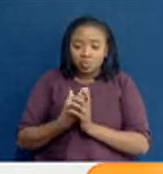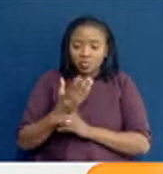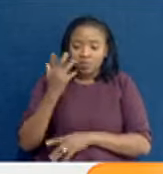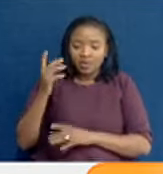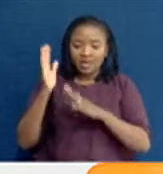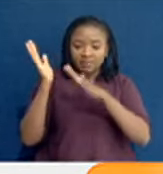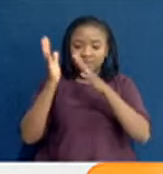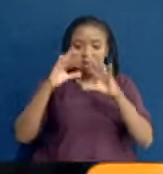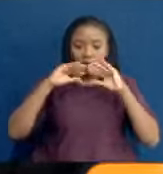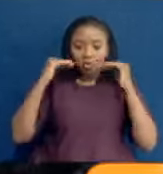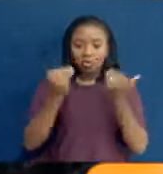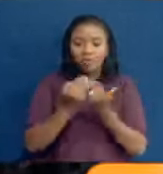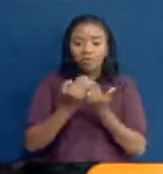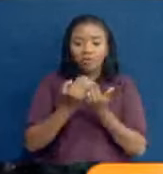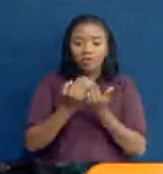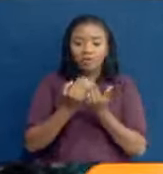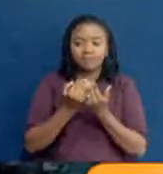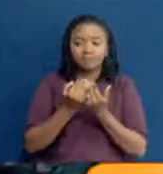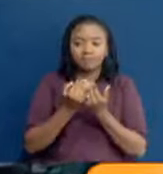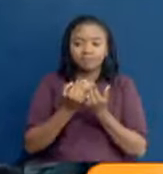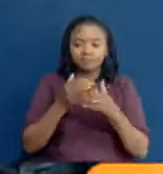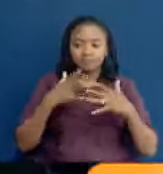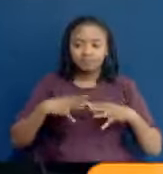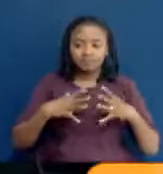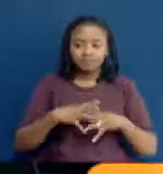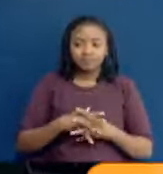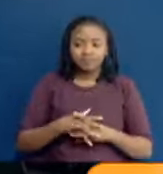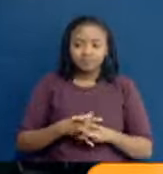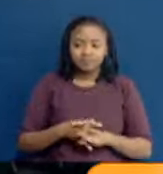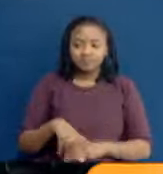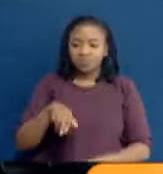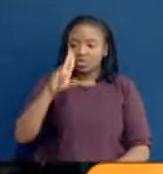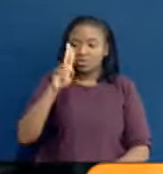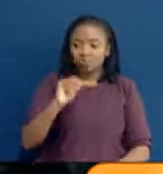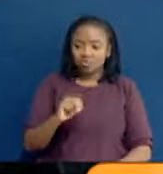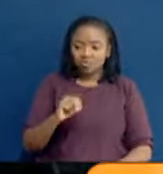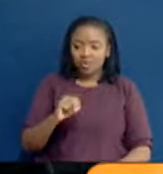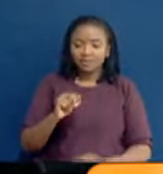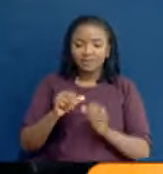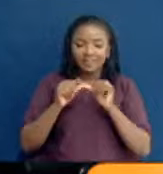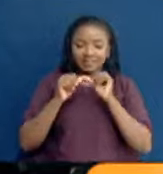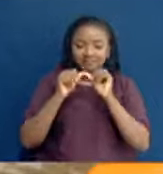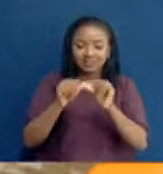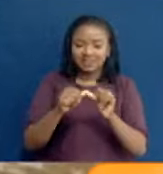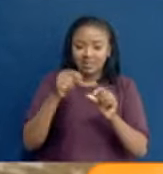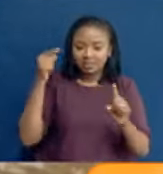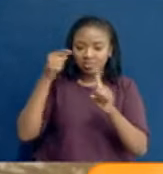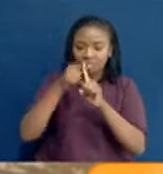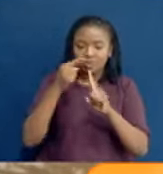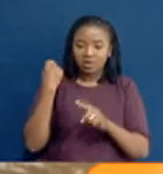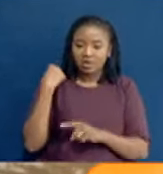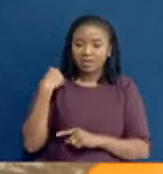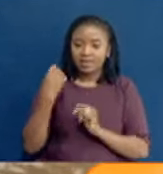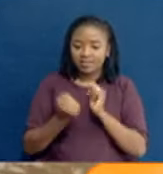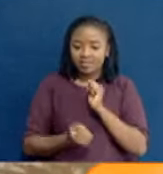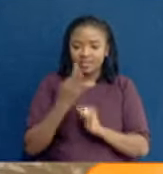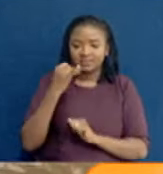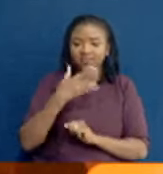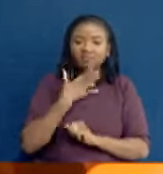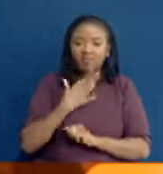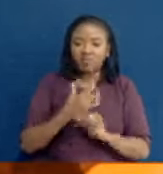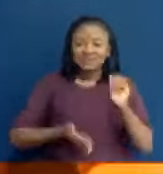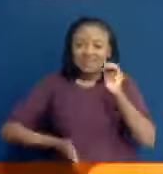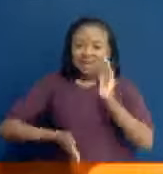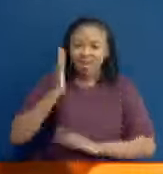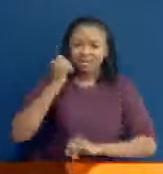these particular emissions. Together for implementation. United Nations Sustainable Goal number 13 requires an urgent